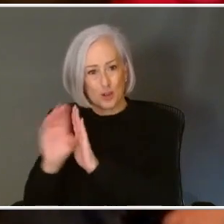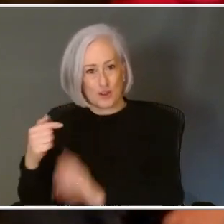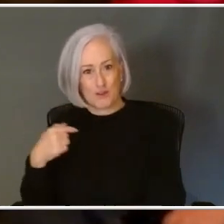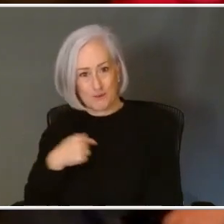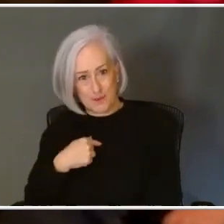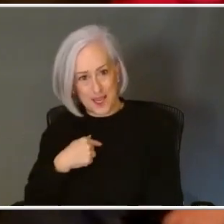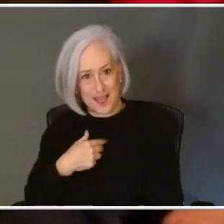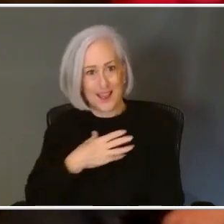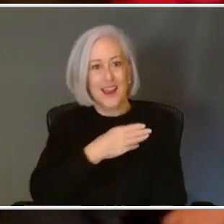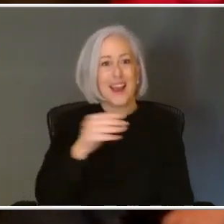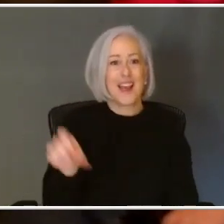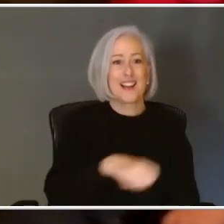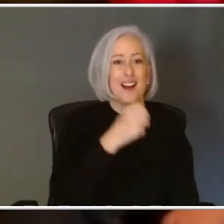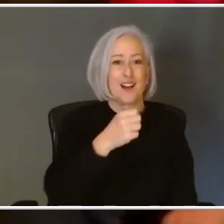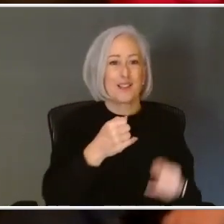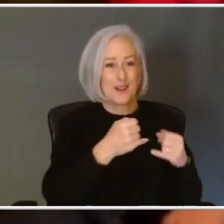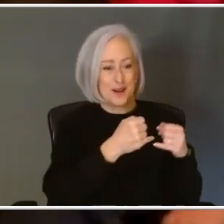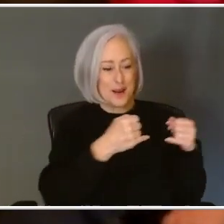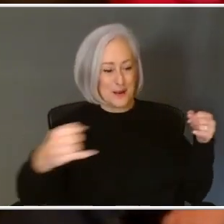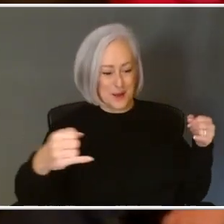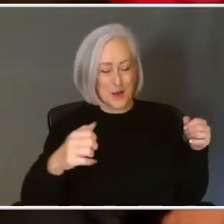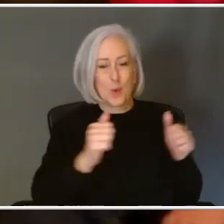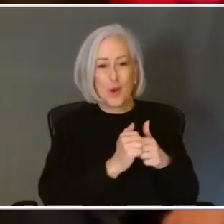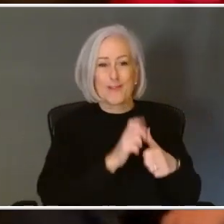meat skewers with meat on them.